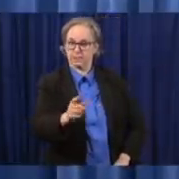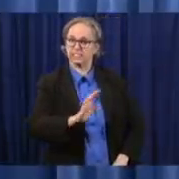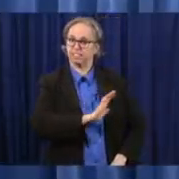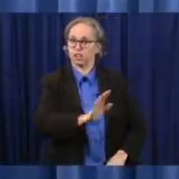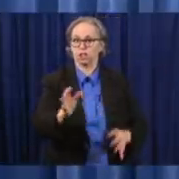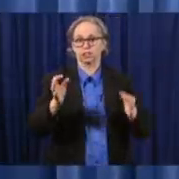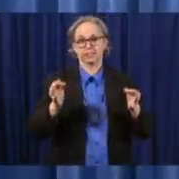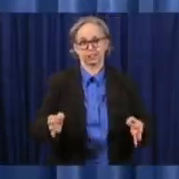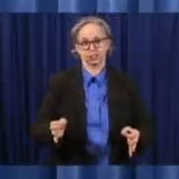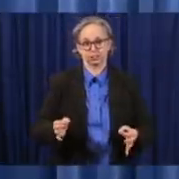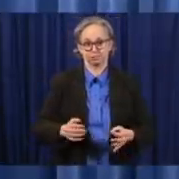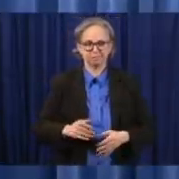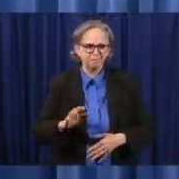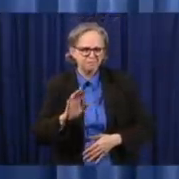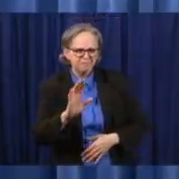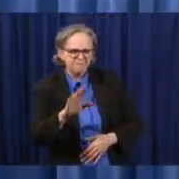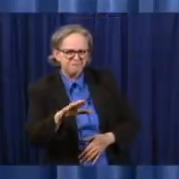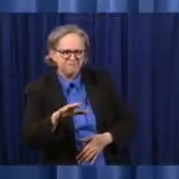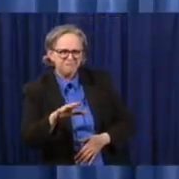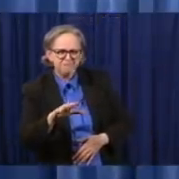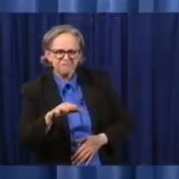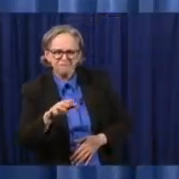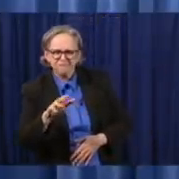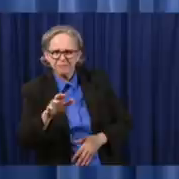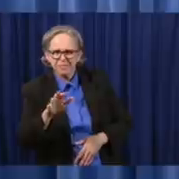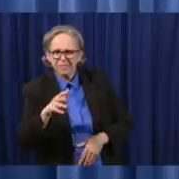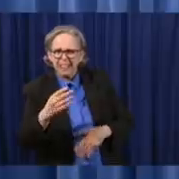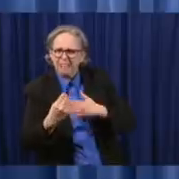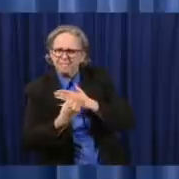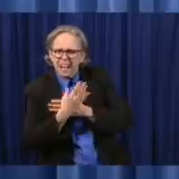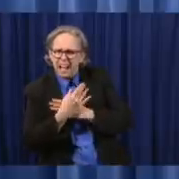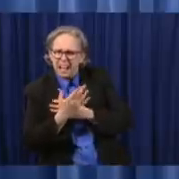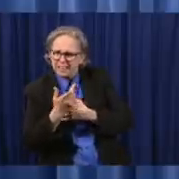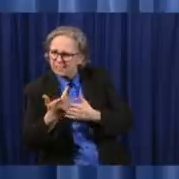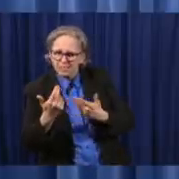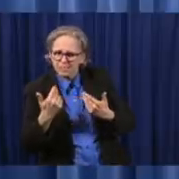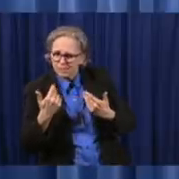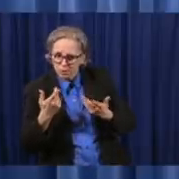good advice to mandate those if you want to avoid lawsuits?